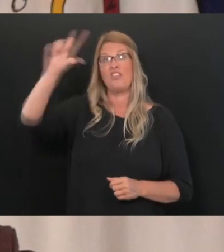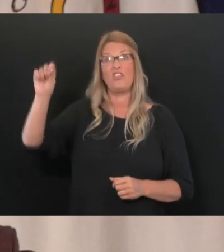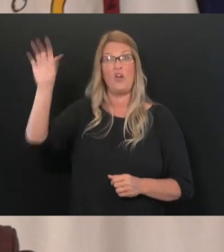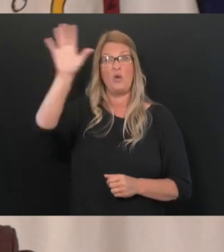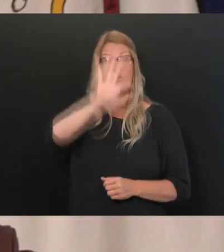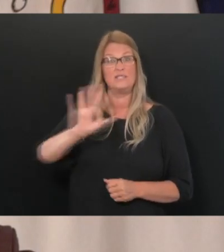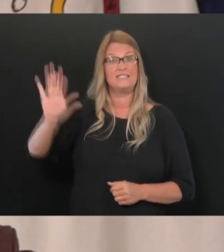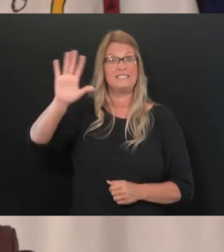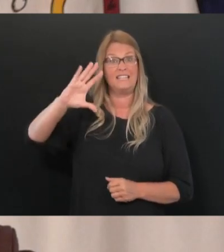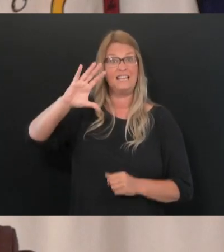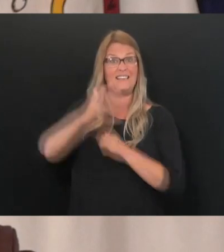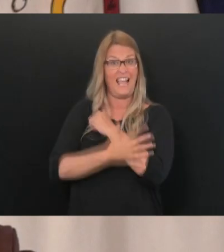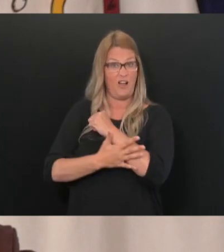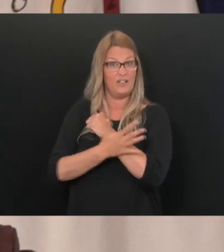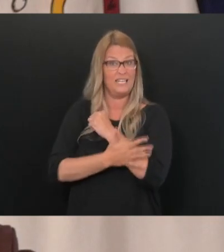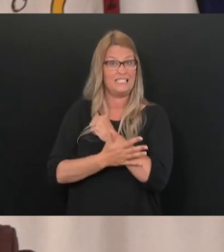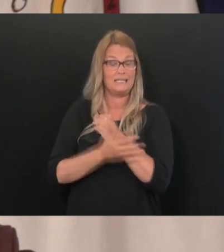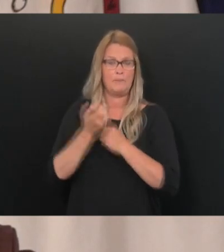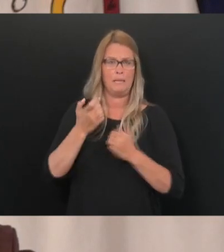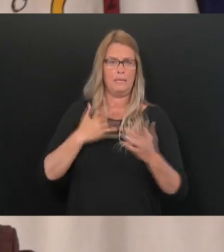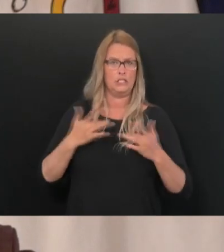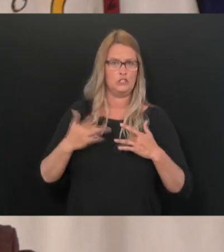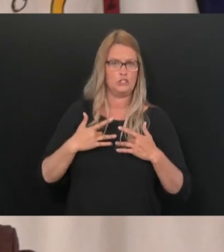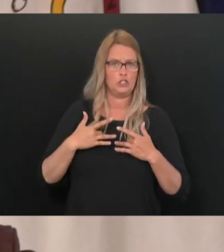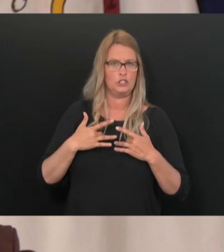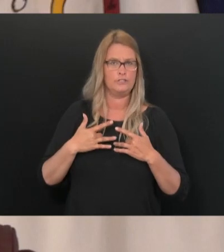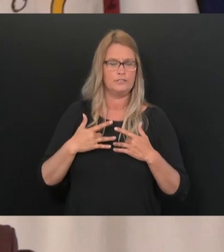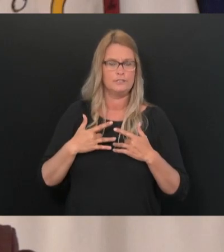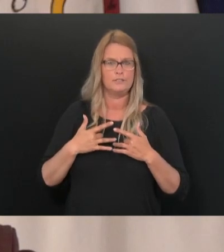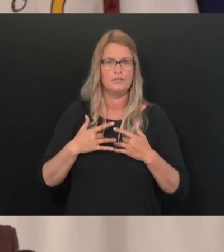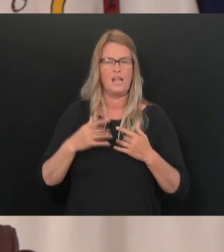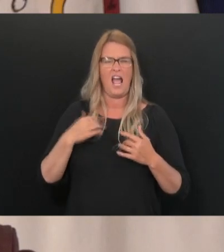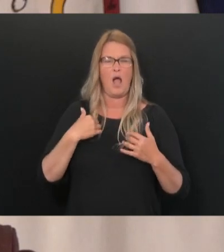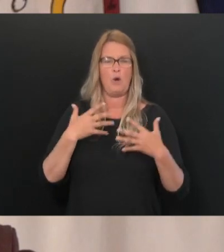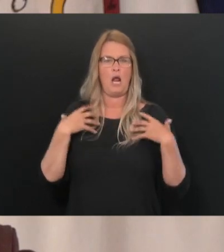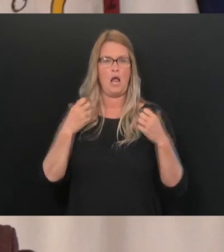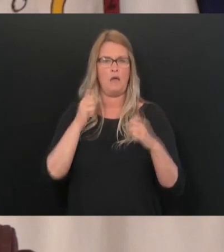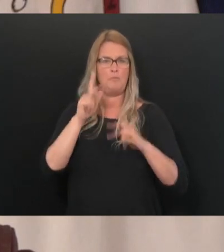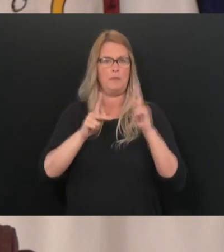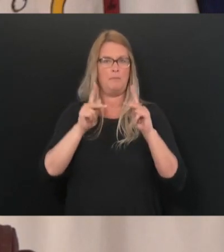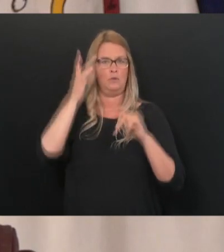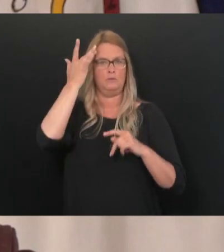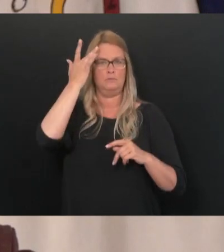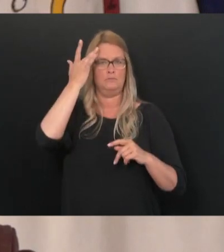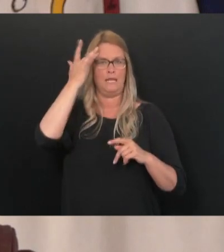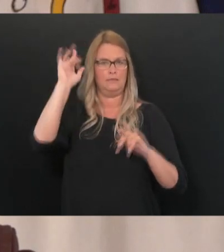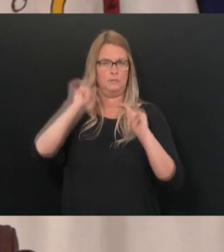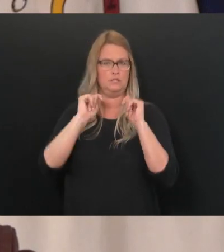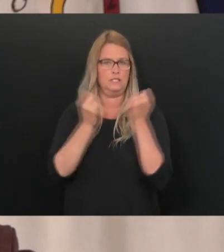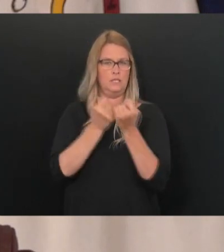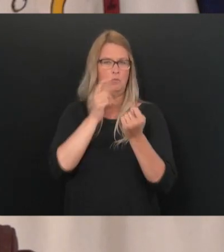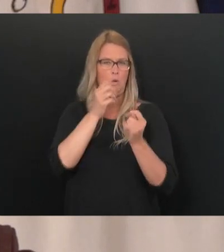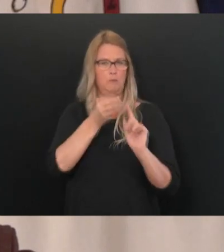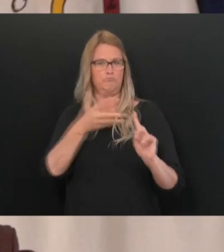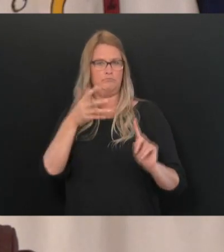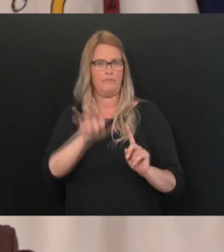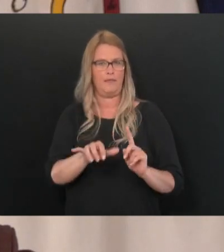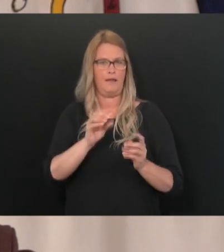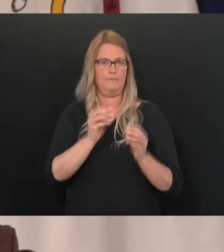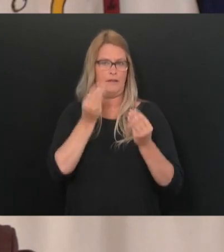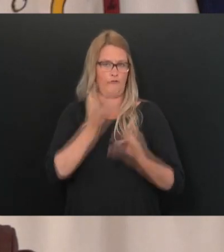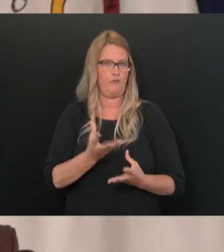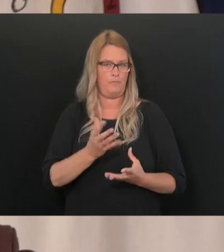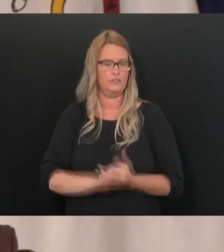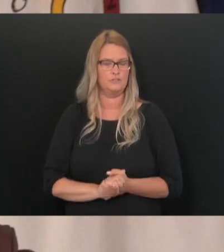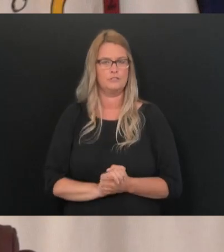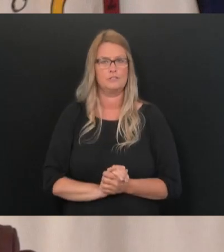about, and I think our health people will get into a little more detail about that. But besides that,